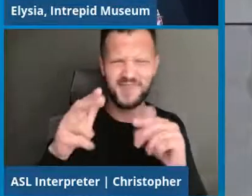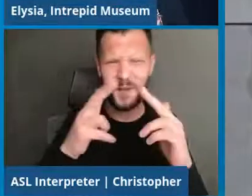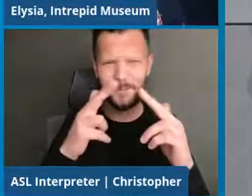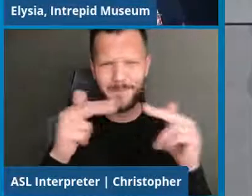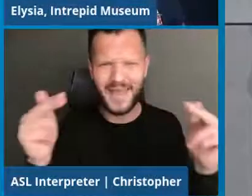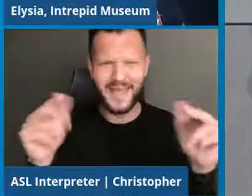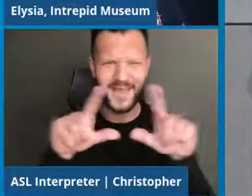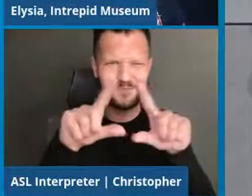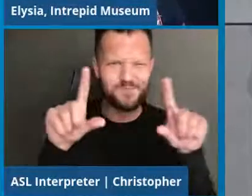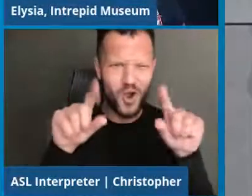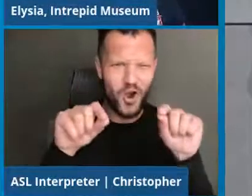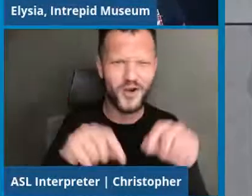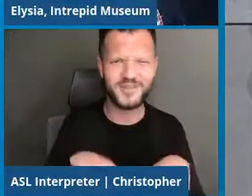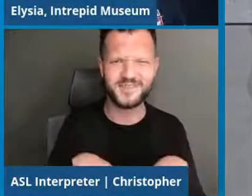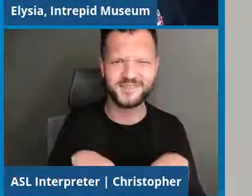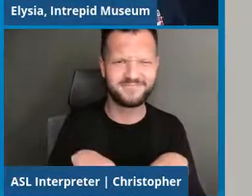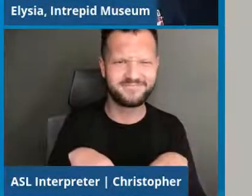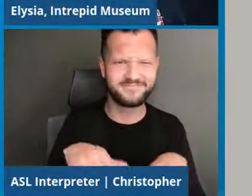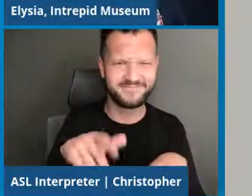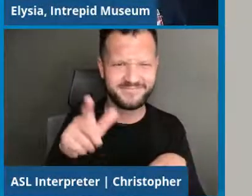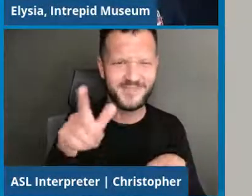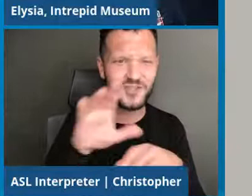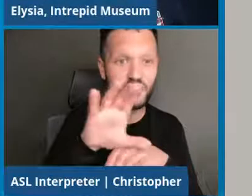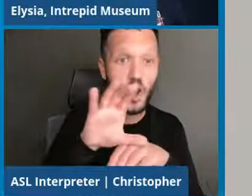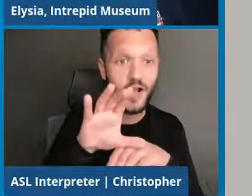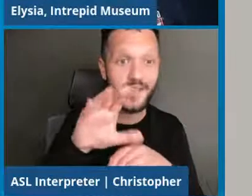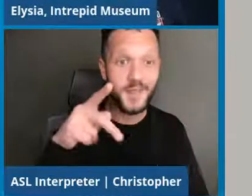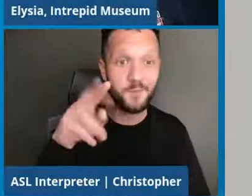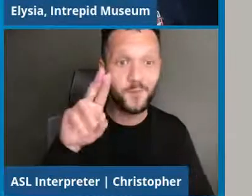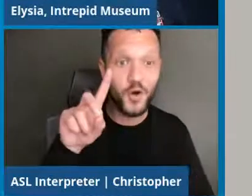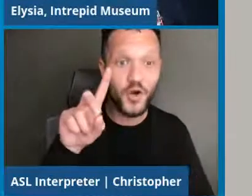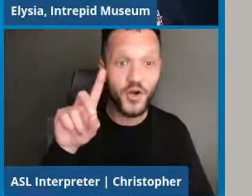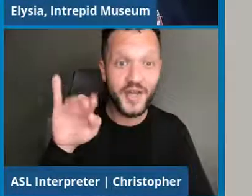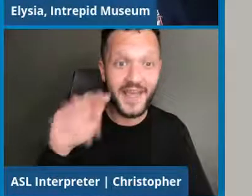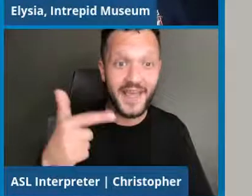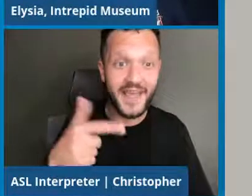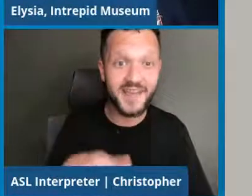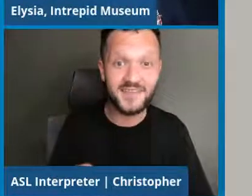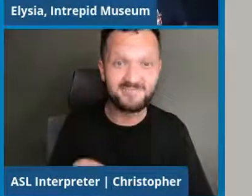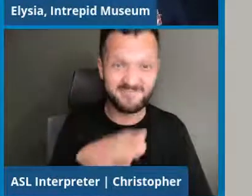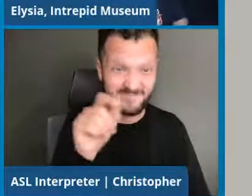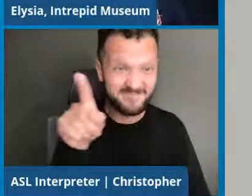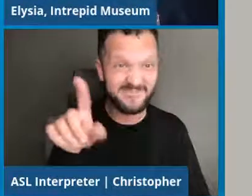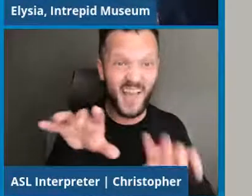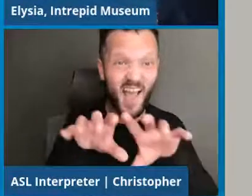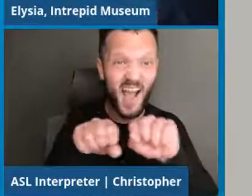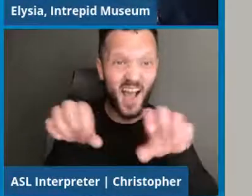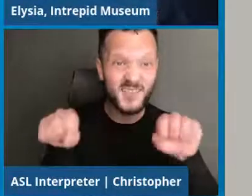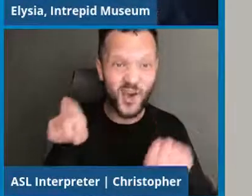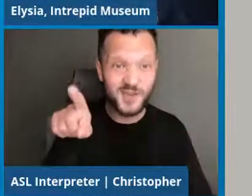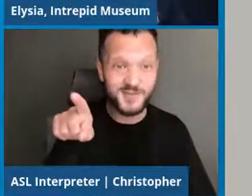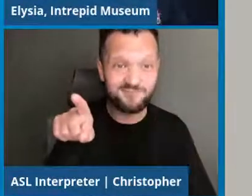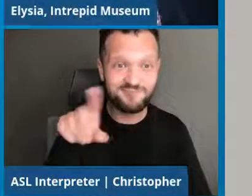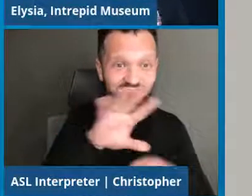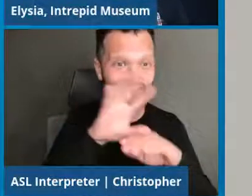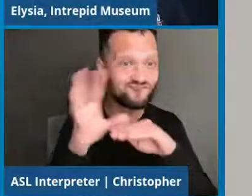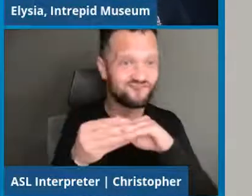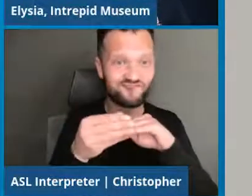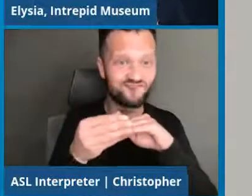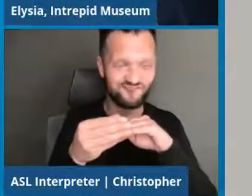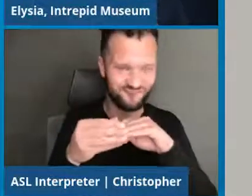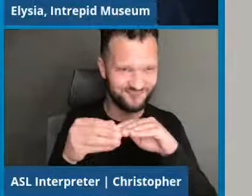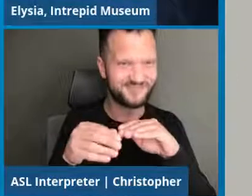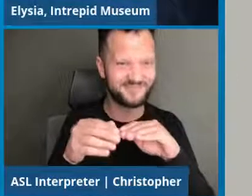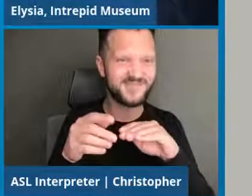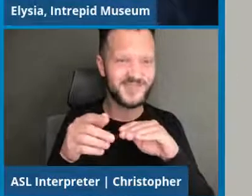there, and even, believe it or not, hot dogs. Look at that, all sealed up and irradiated to protect them from